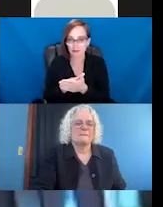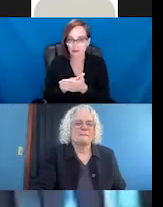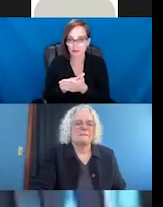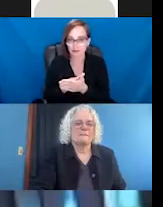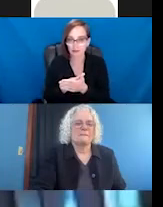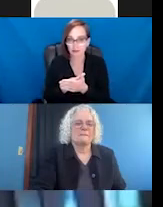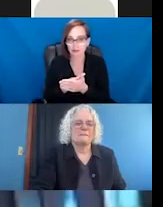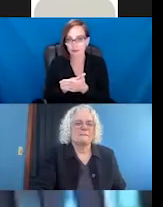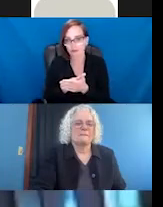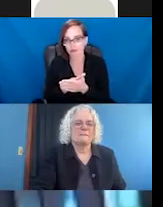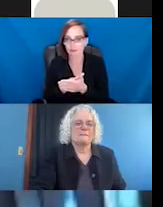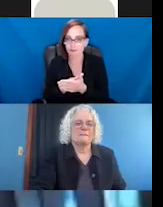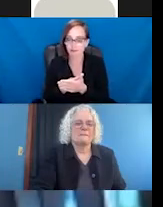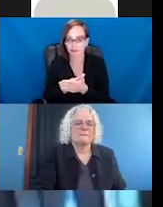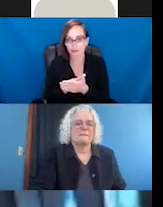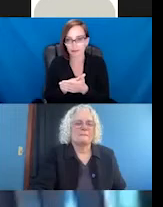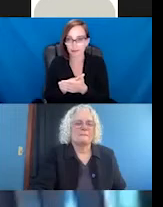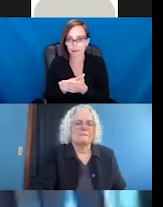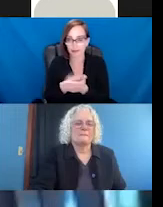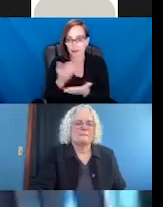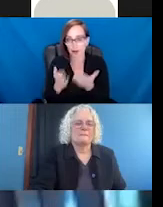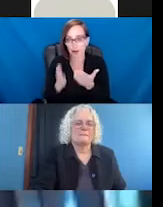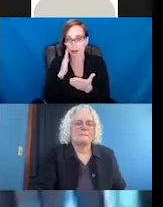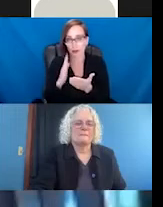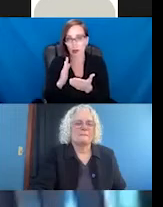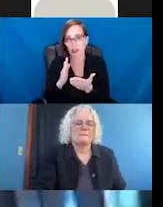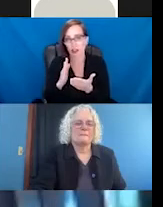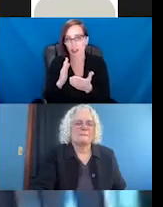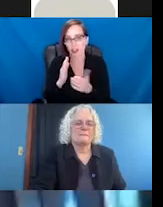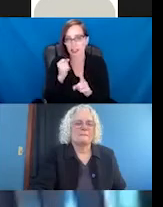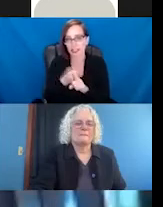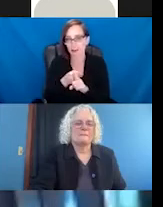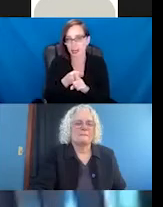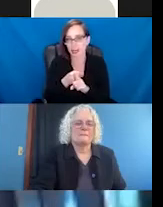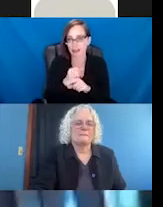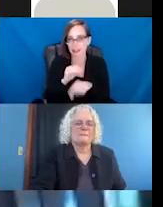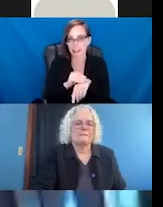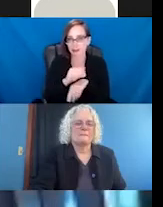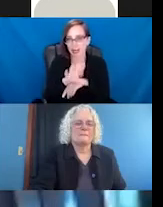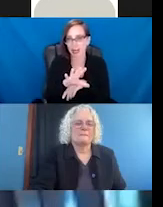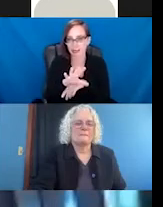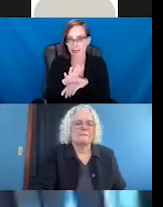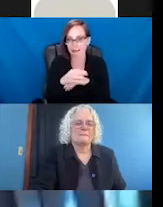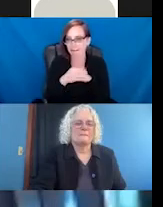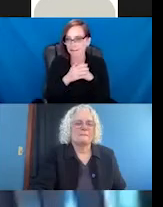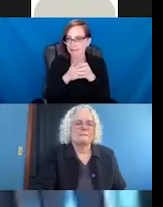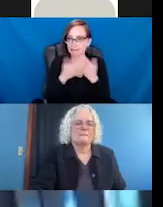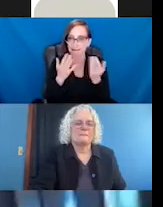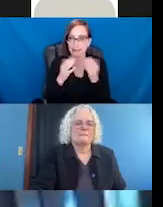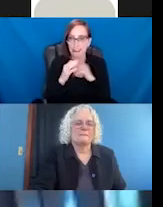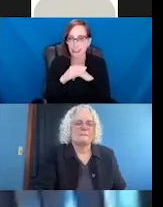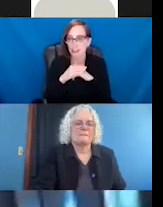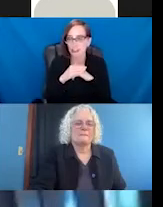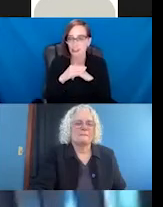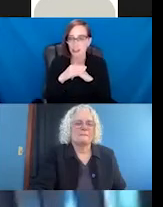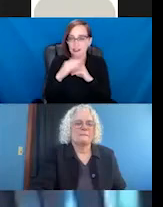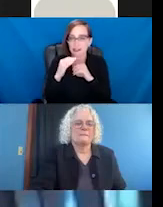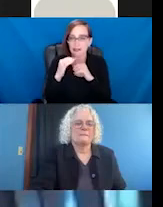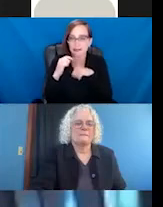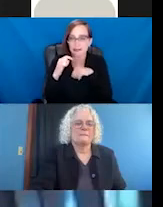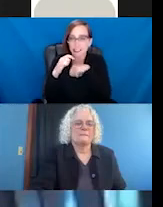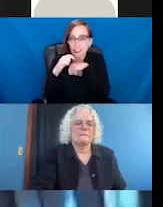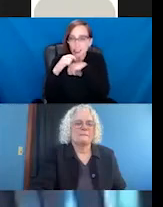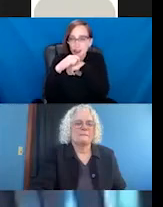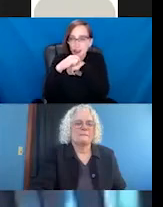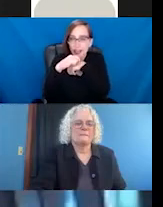probably impact the very top of what our needs are. It's at least we know that